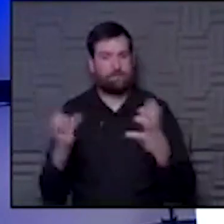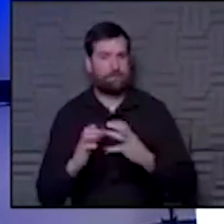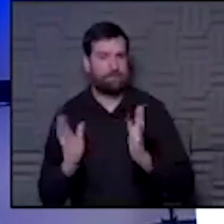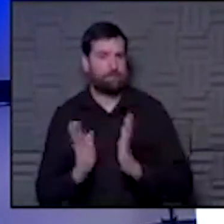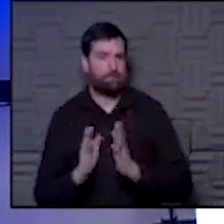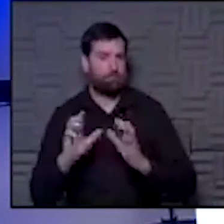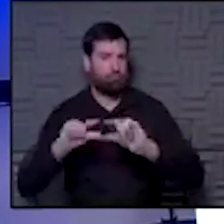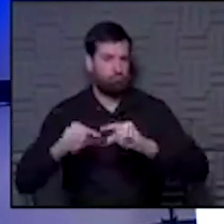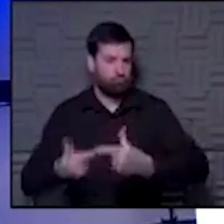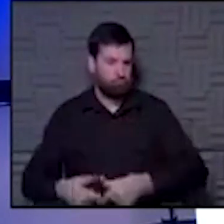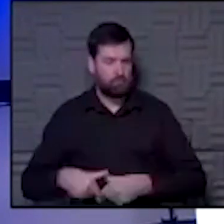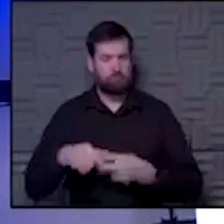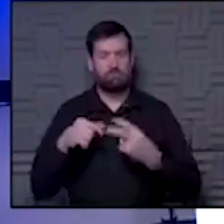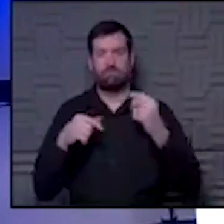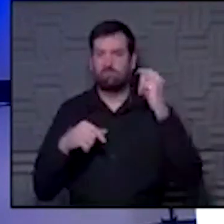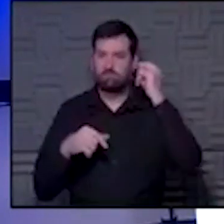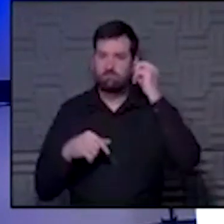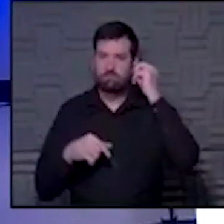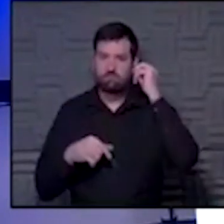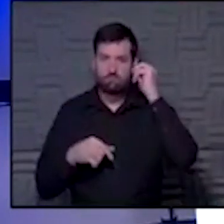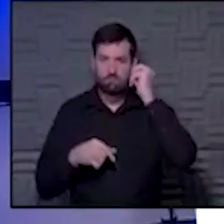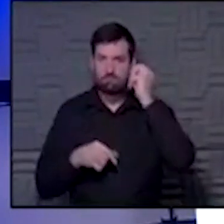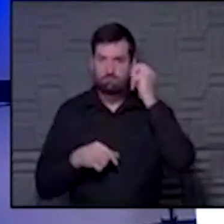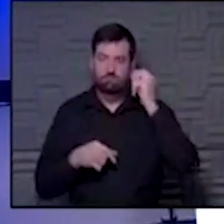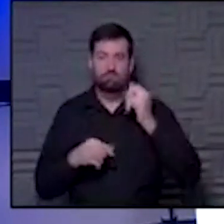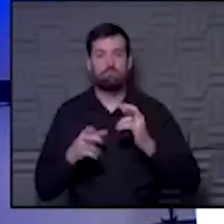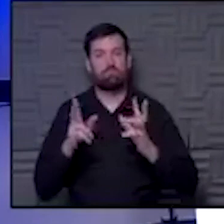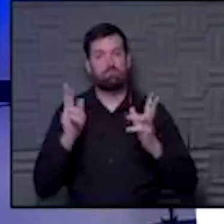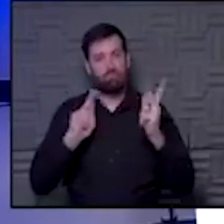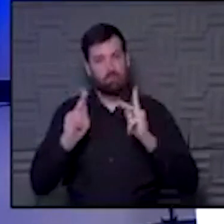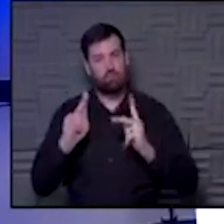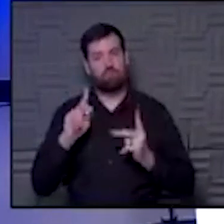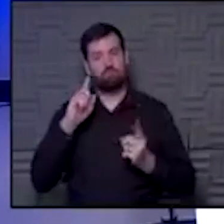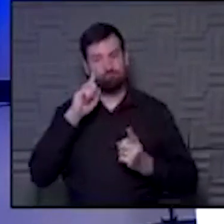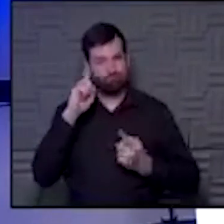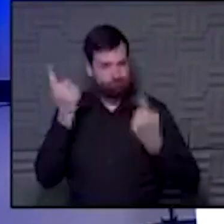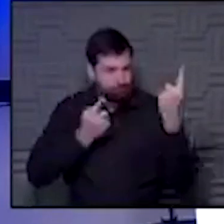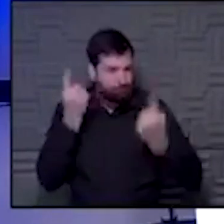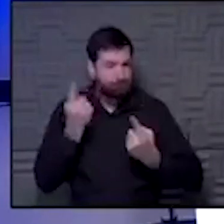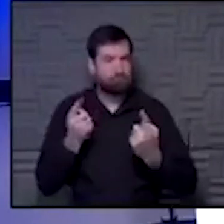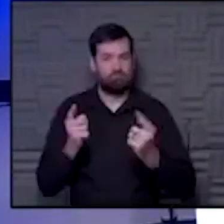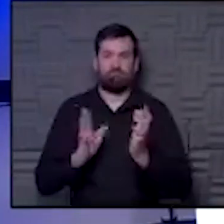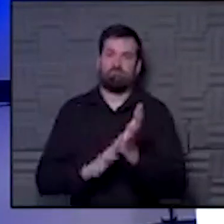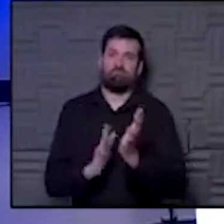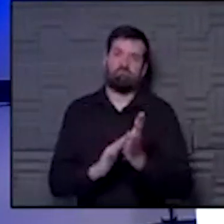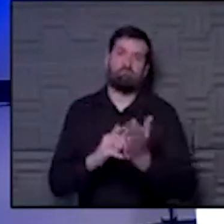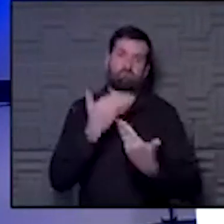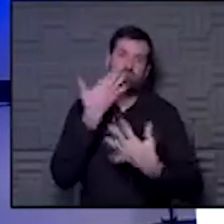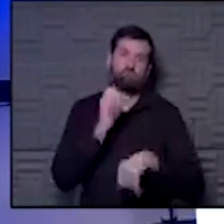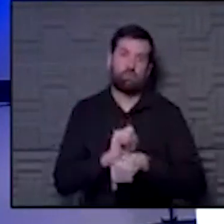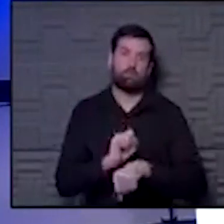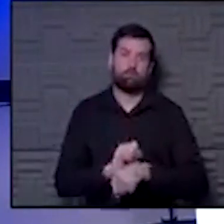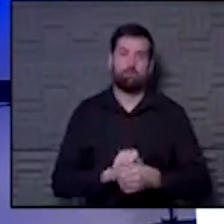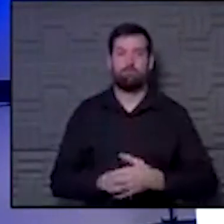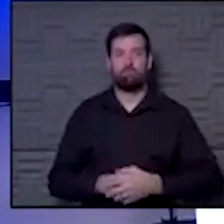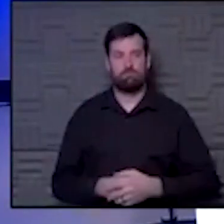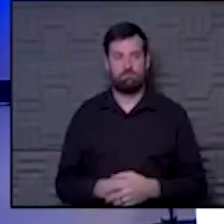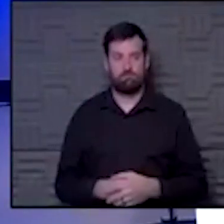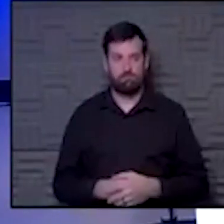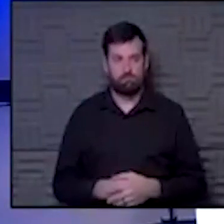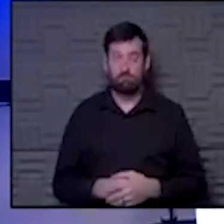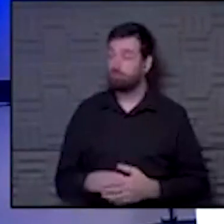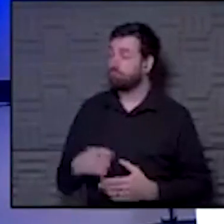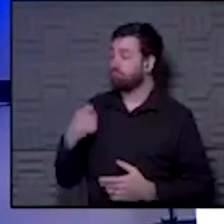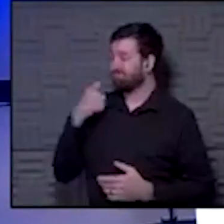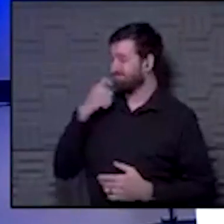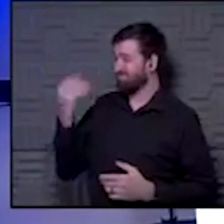smaller numbers. I think people took it seriously. Hats off. Well done, folks. And we just